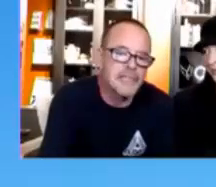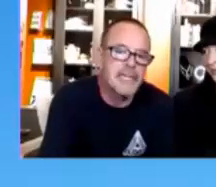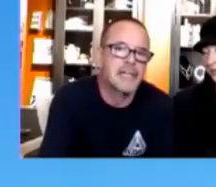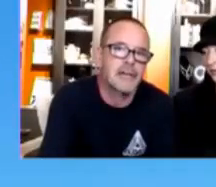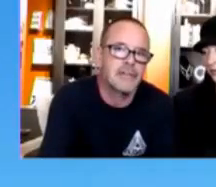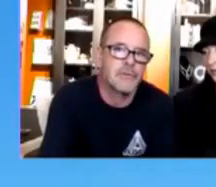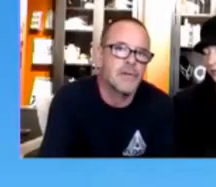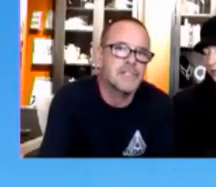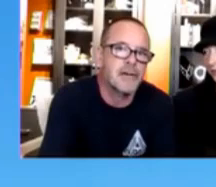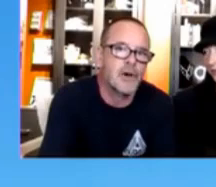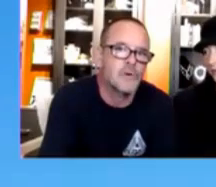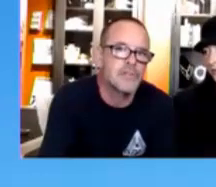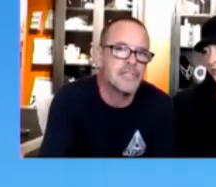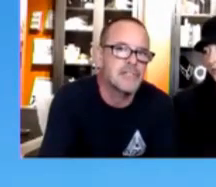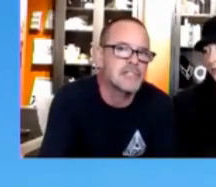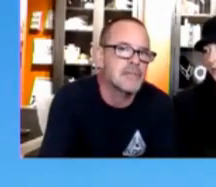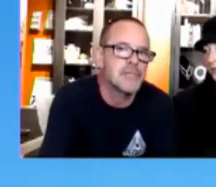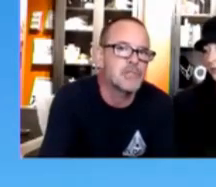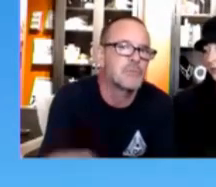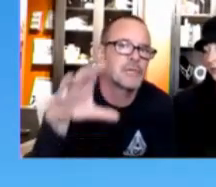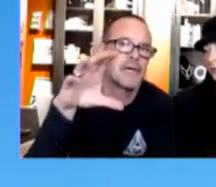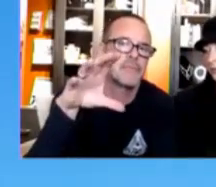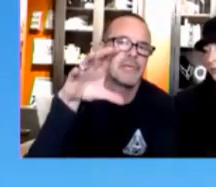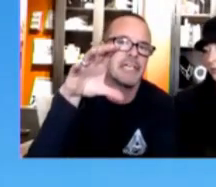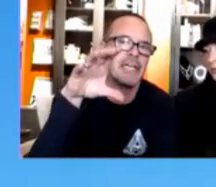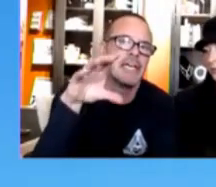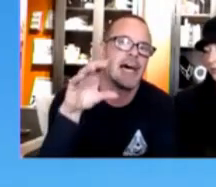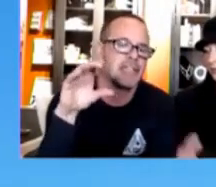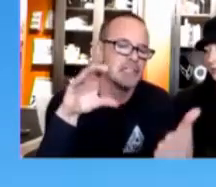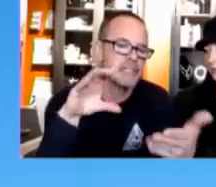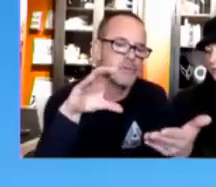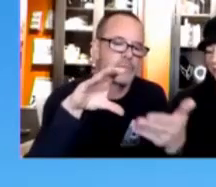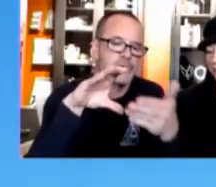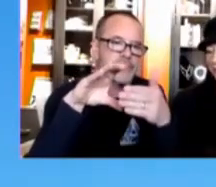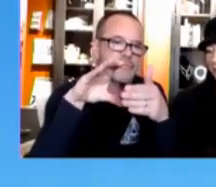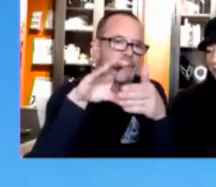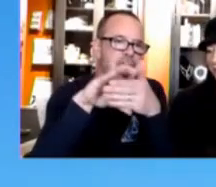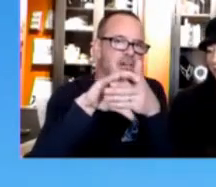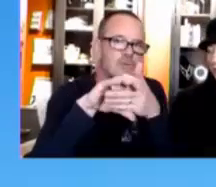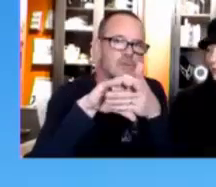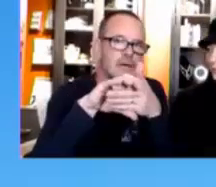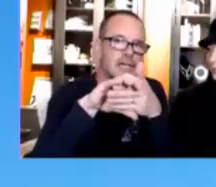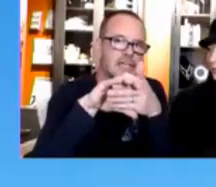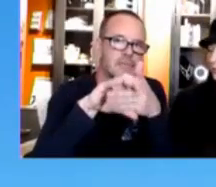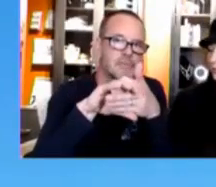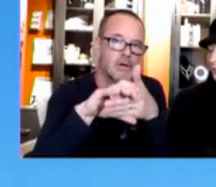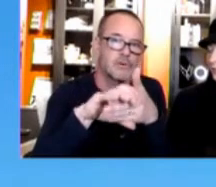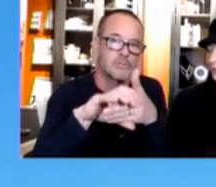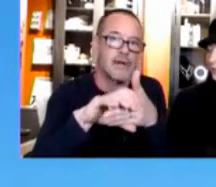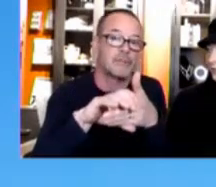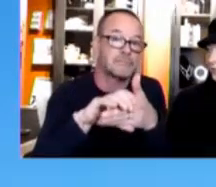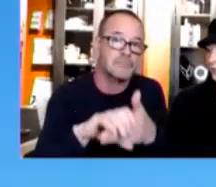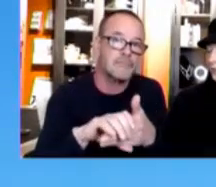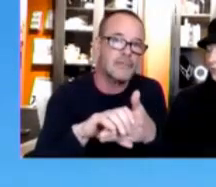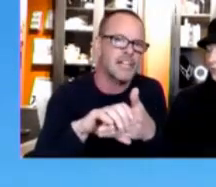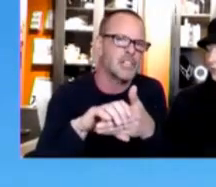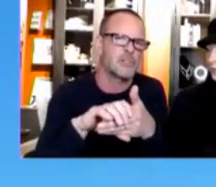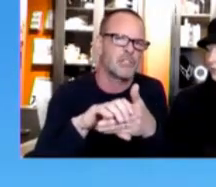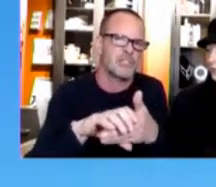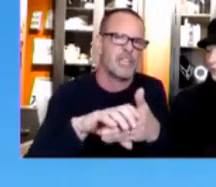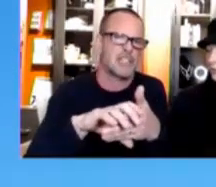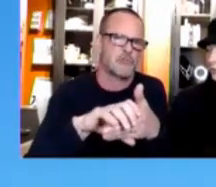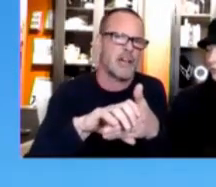they take care of them. Watch how Kona teaches them discipline by and the little one puts his mouth in Kona's mouth. And